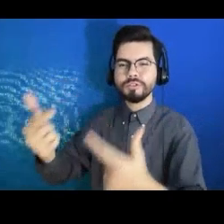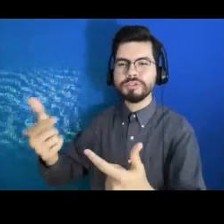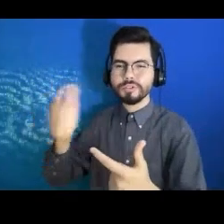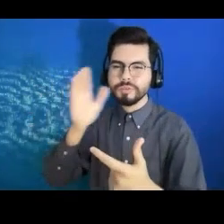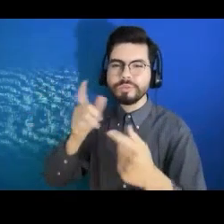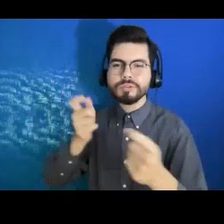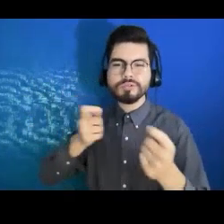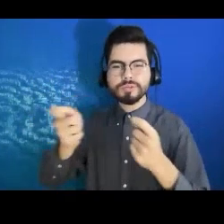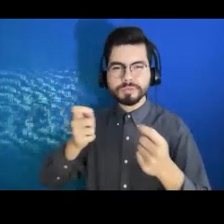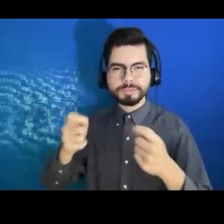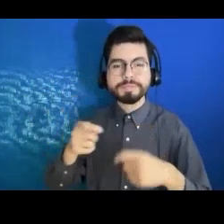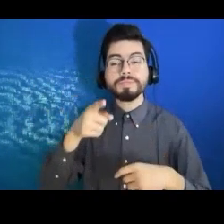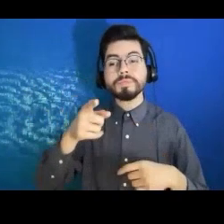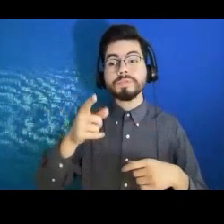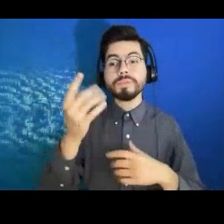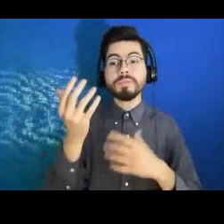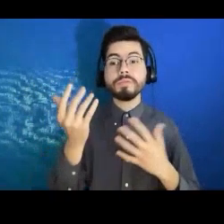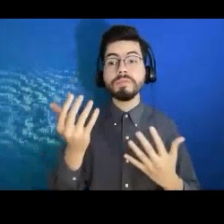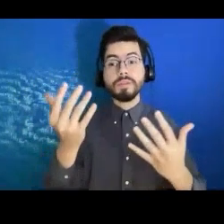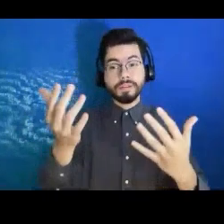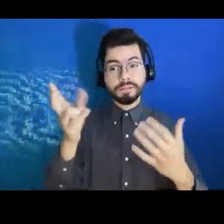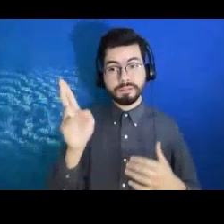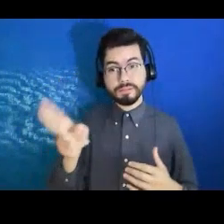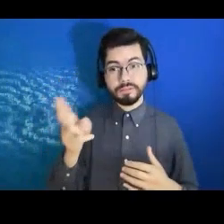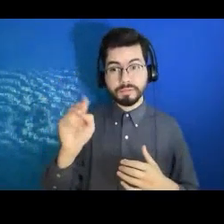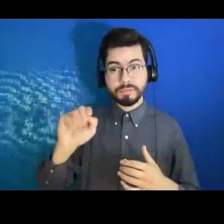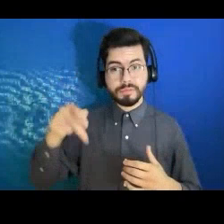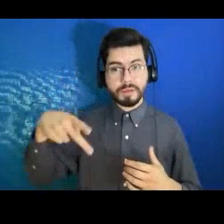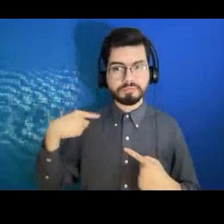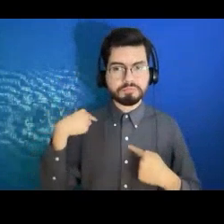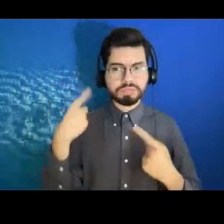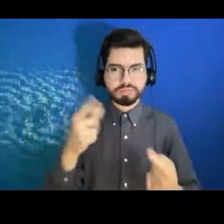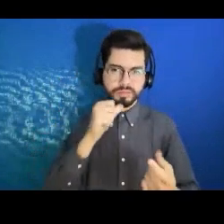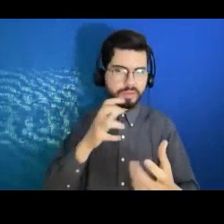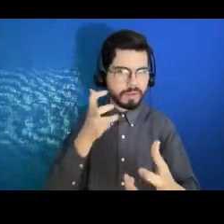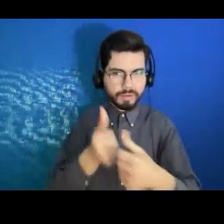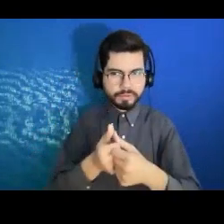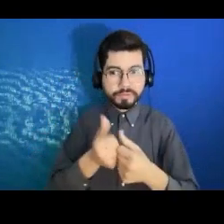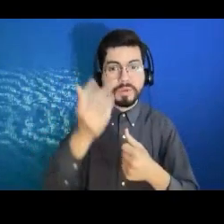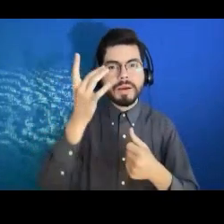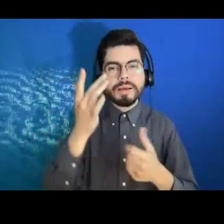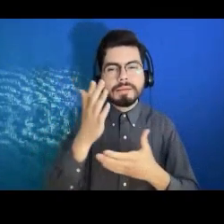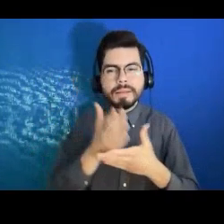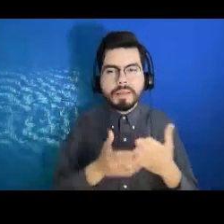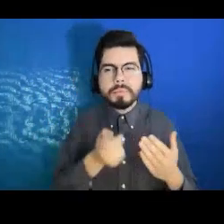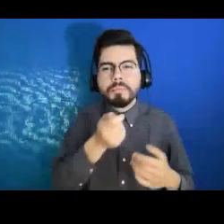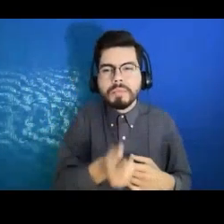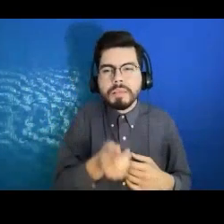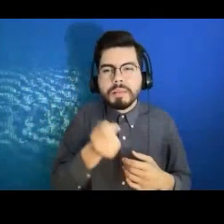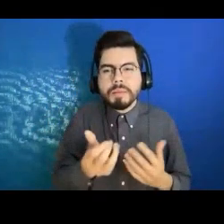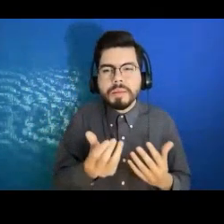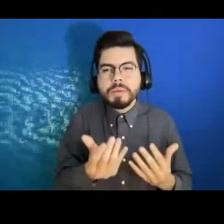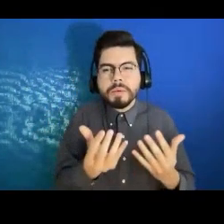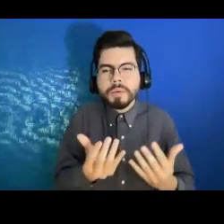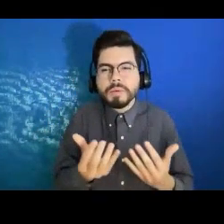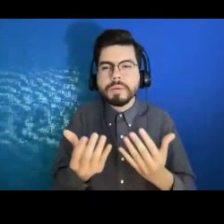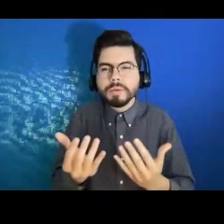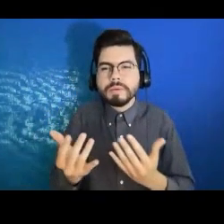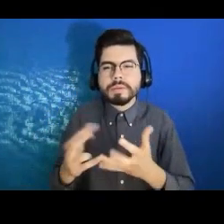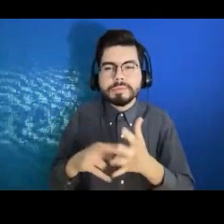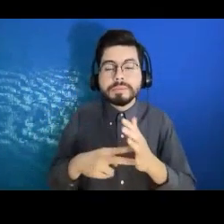That's our fire history map. We haven't updated it in a couple of years because we've had a couple of pretty puny fire seasons, like 7 single